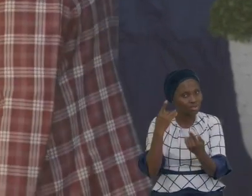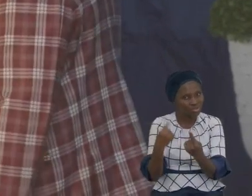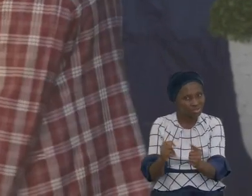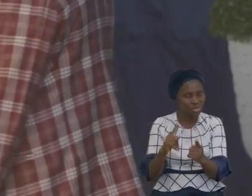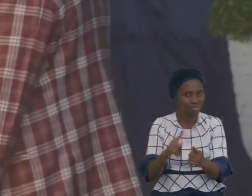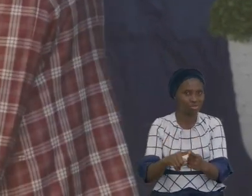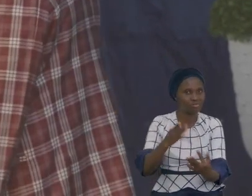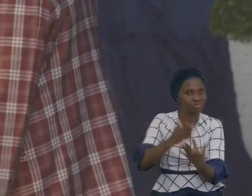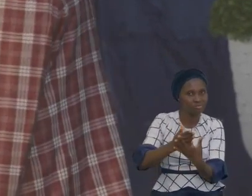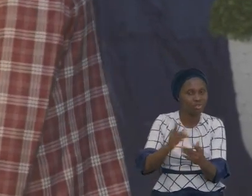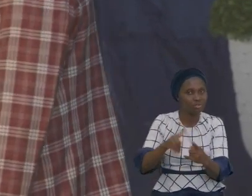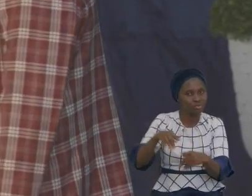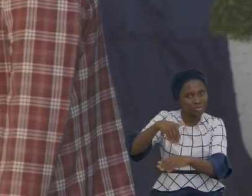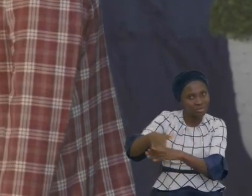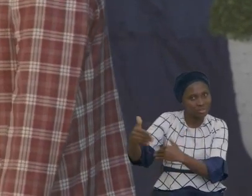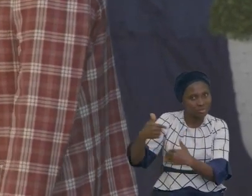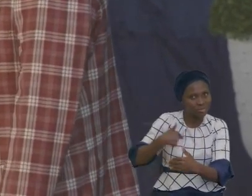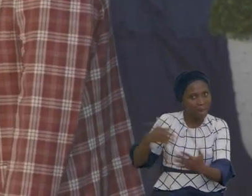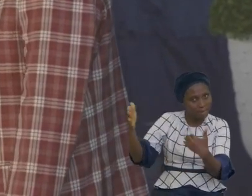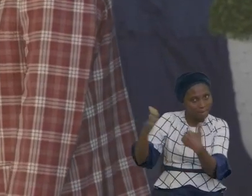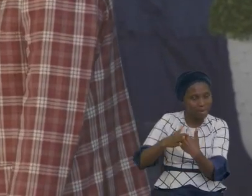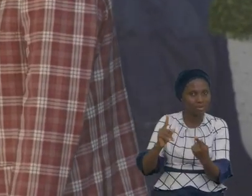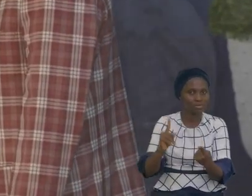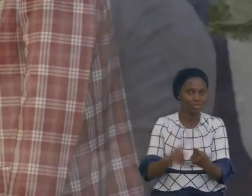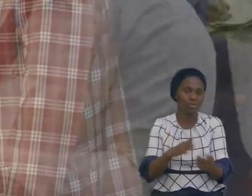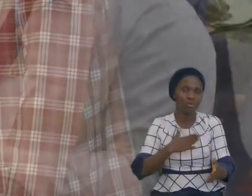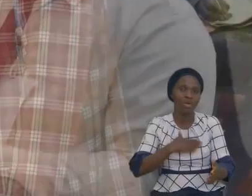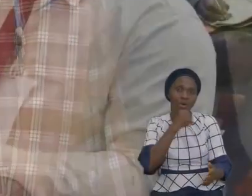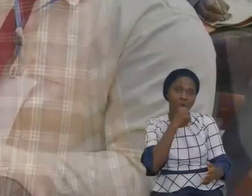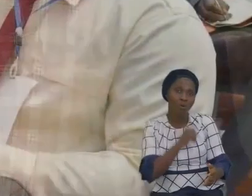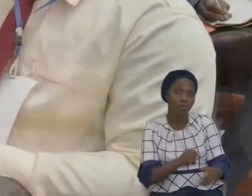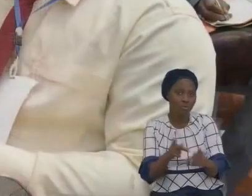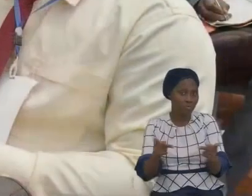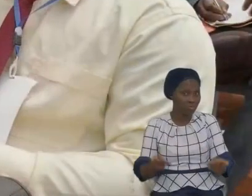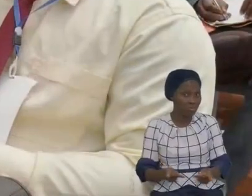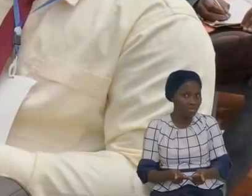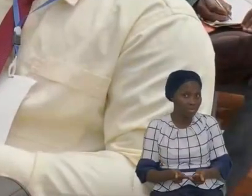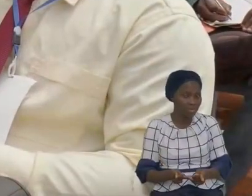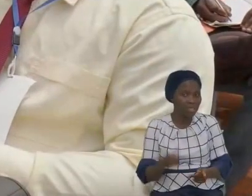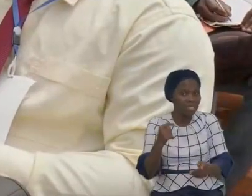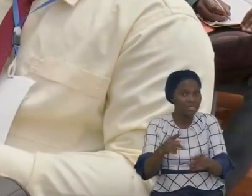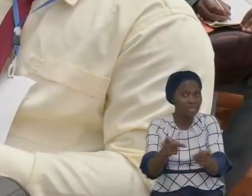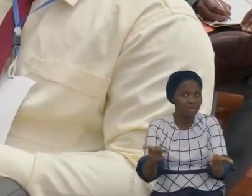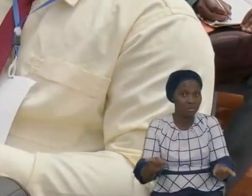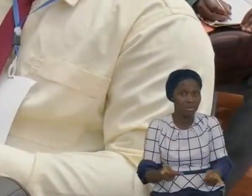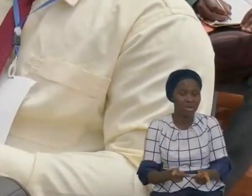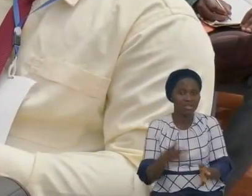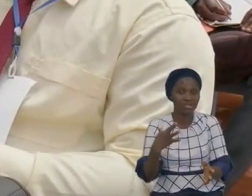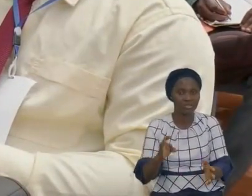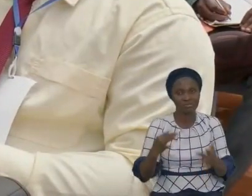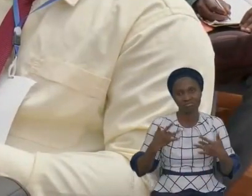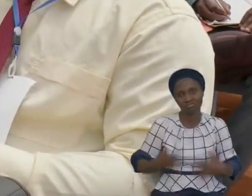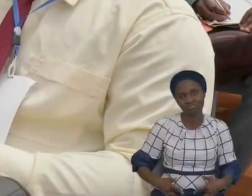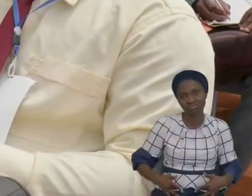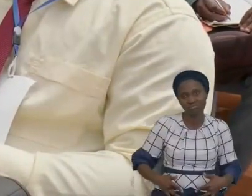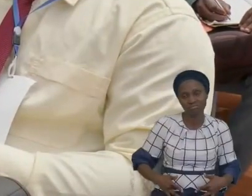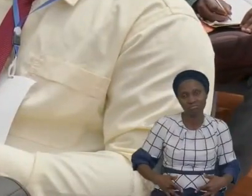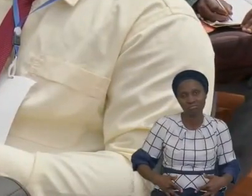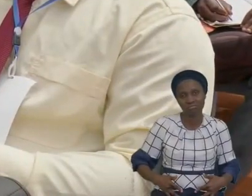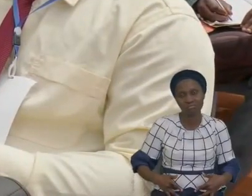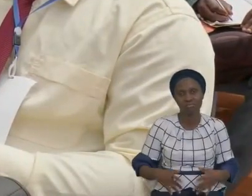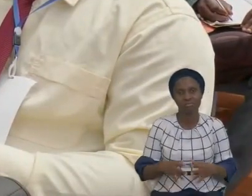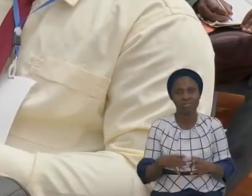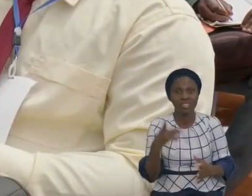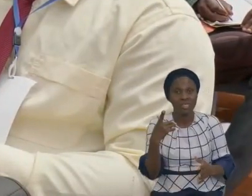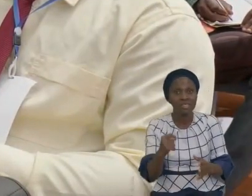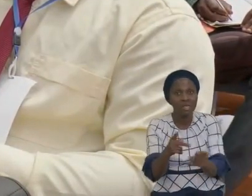The place of despair, the place of discouragement. The winds